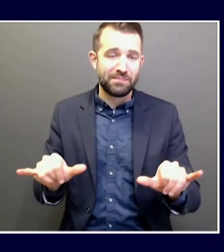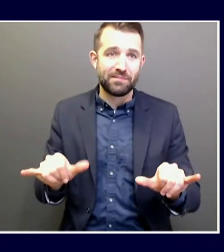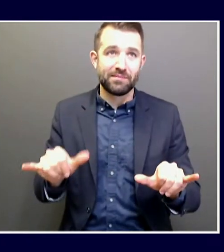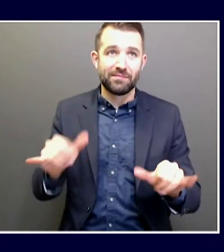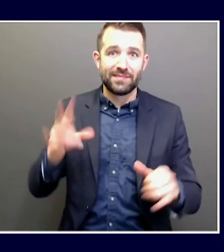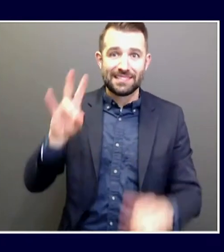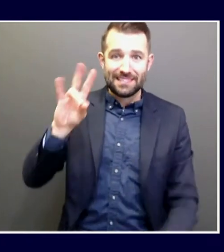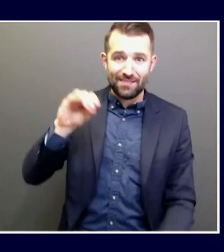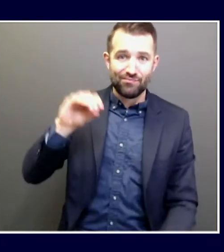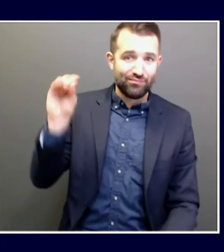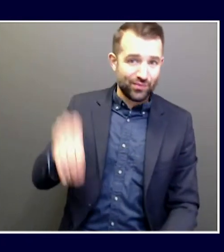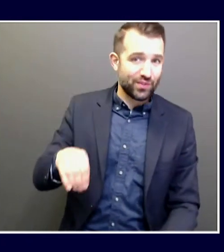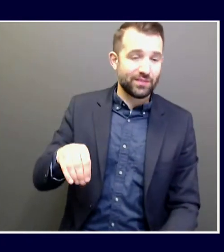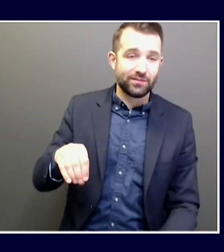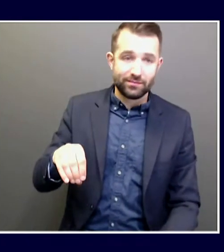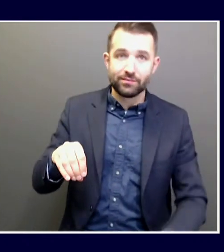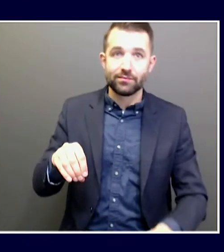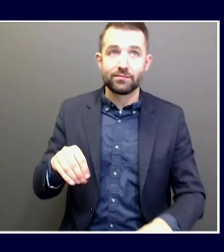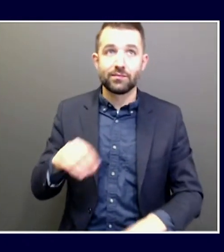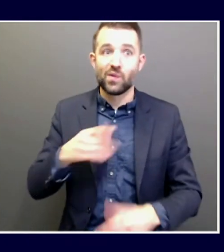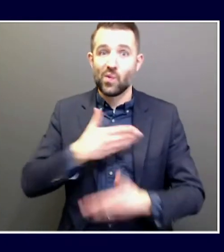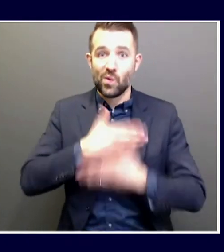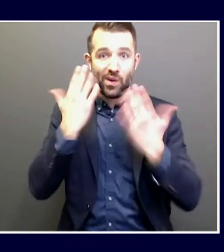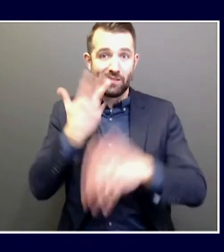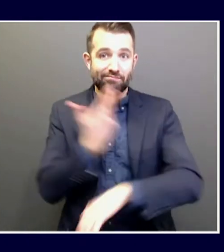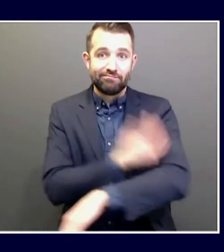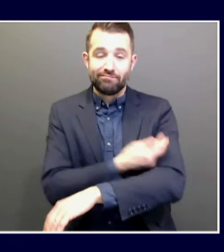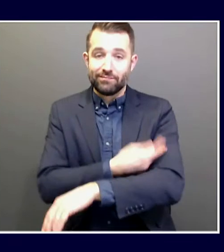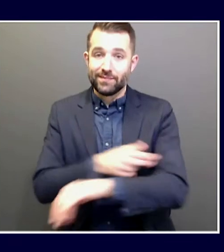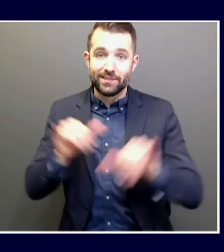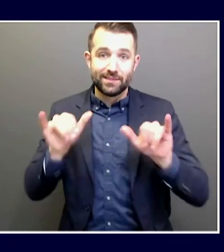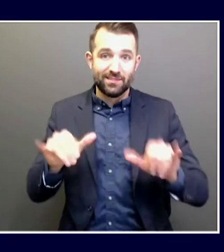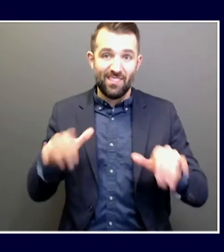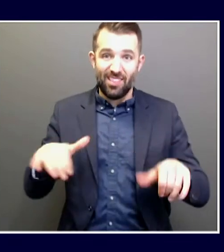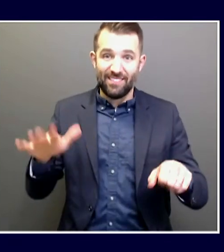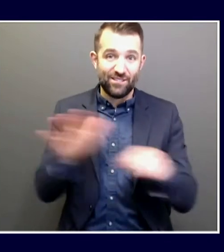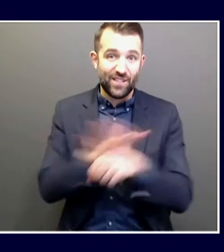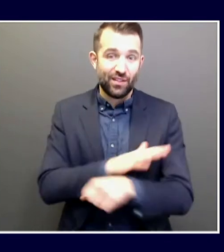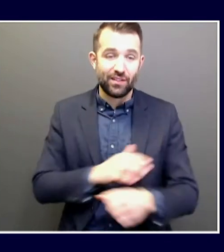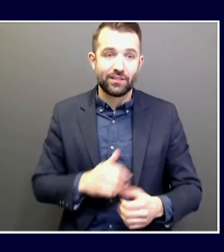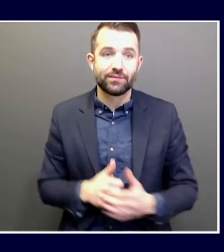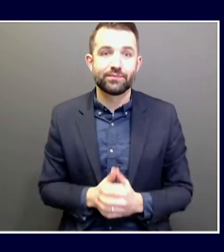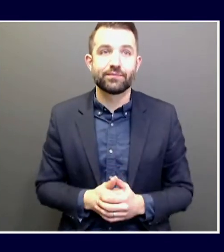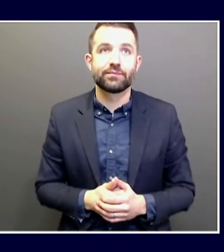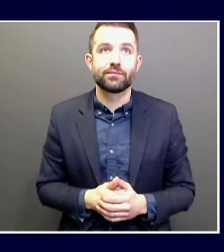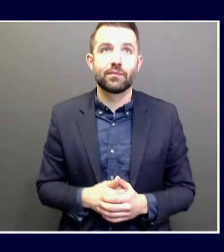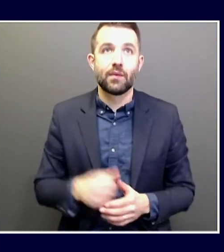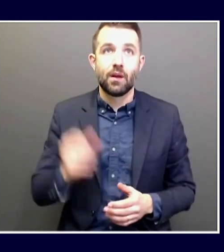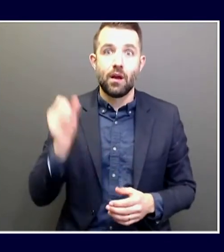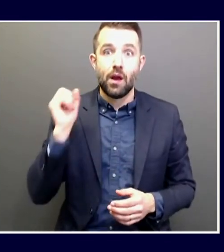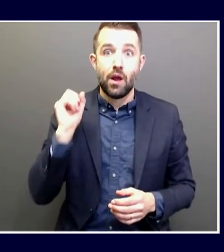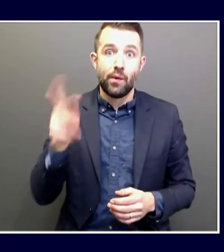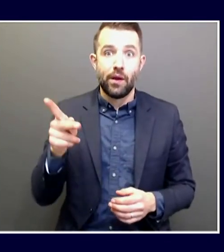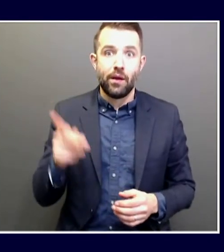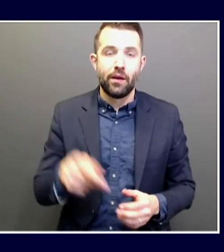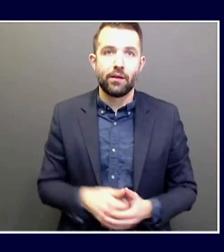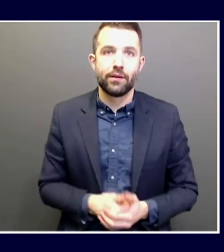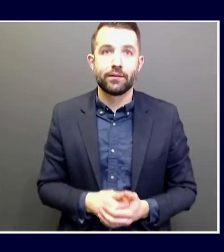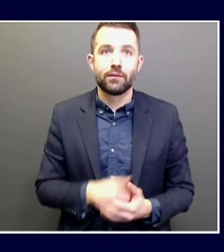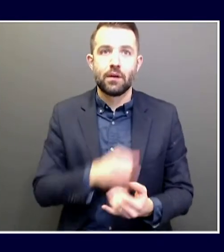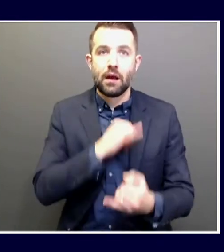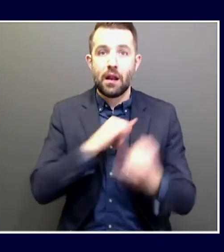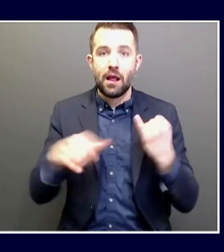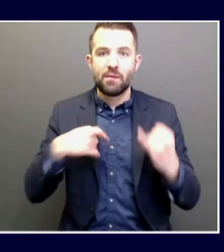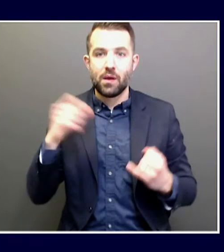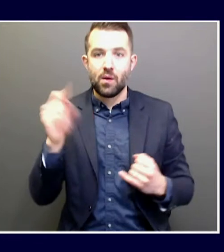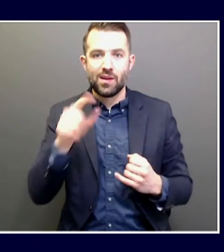hospitals with COVID not being fully vaccinated. Got it. Okay. Last question. Yesterday, Governor Mills announced